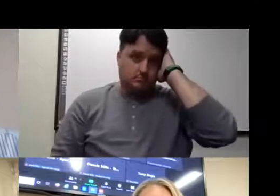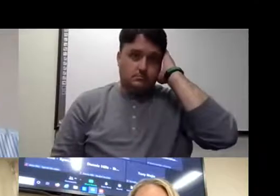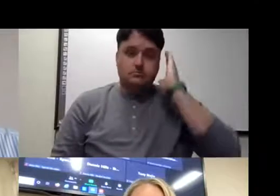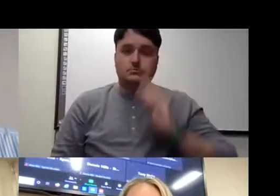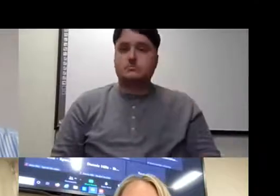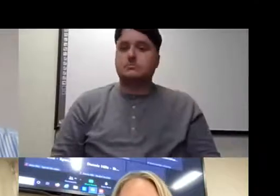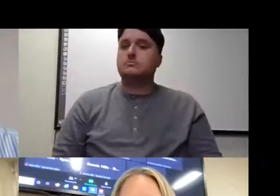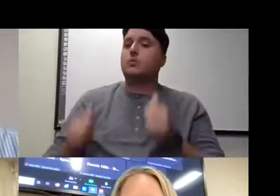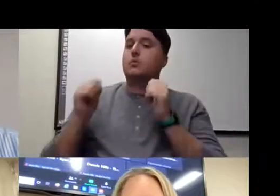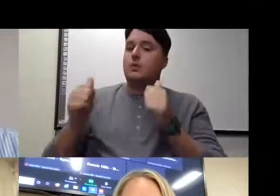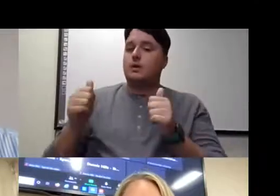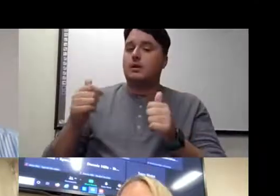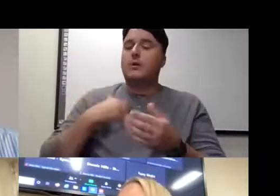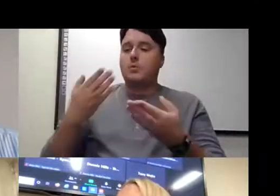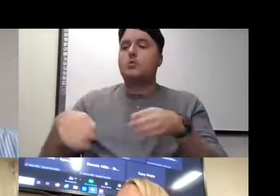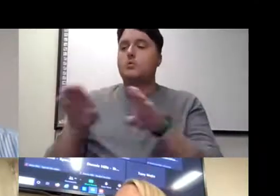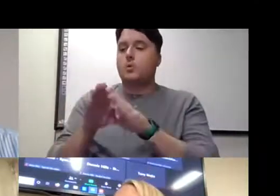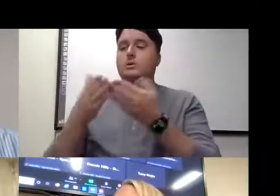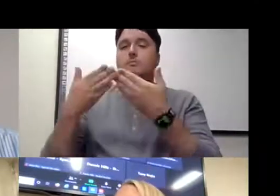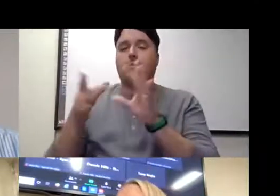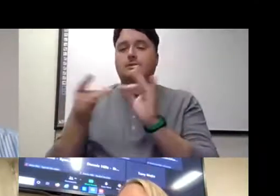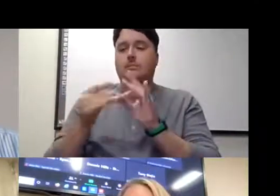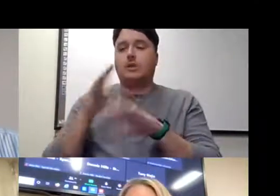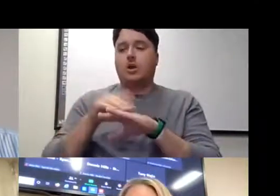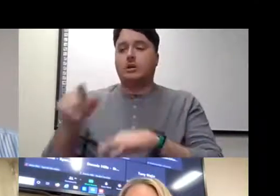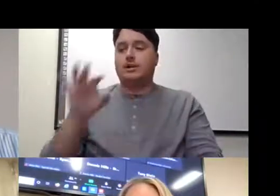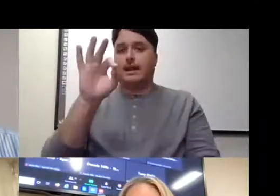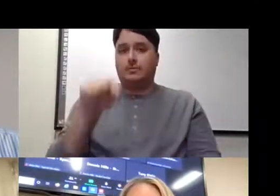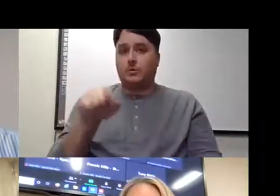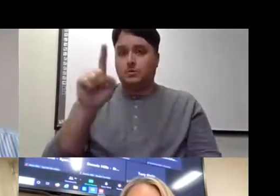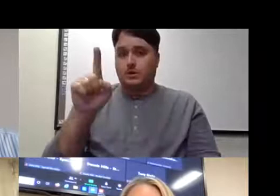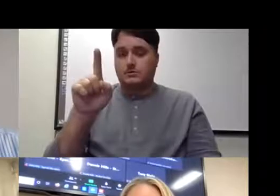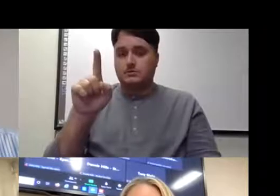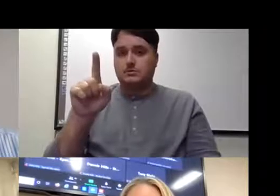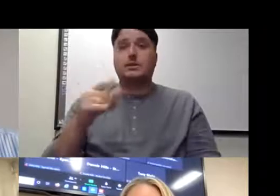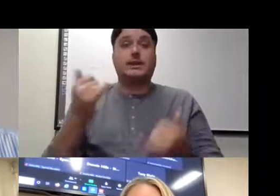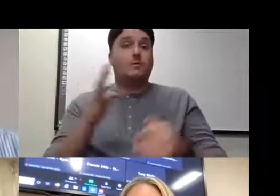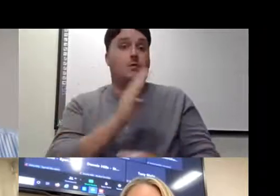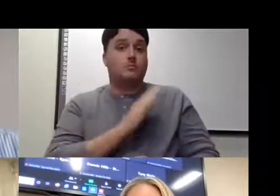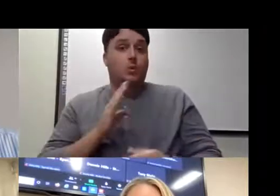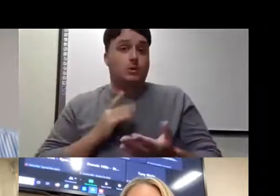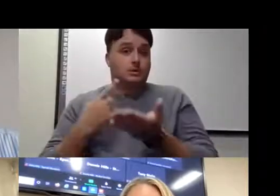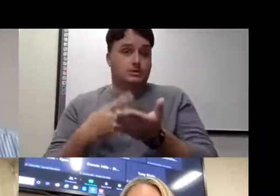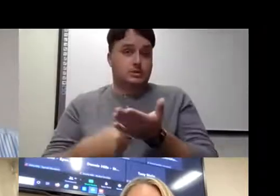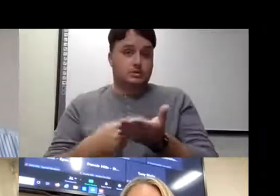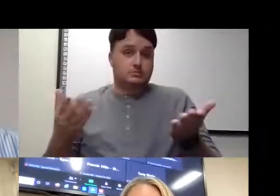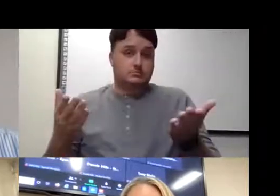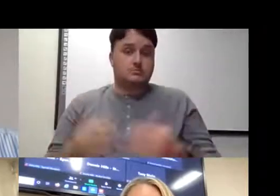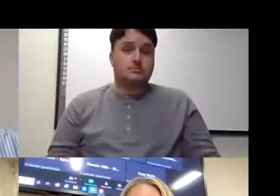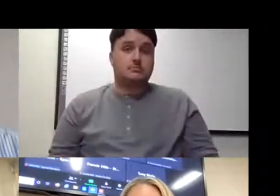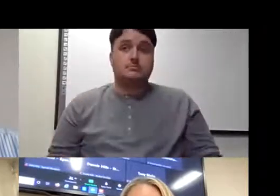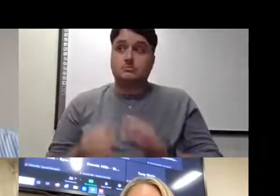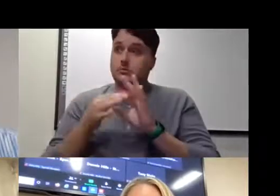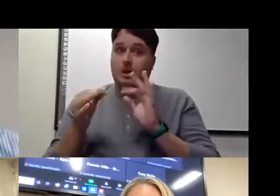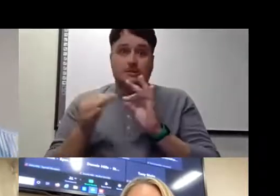Great, I'm going to officially close public comment on item 9.1 and opening up for board discussion.